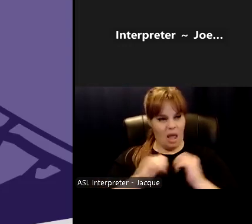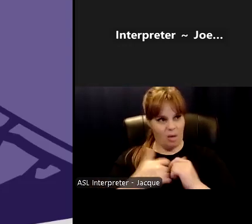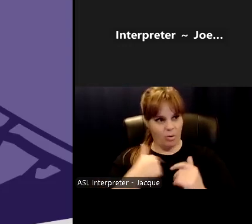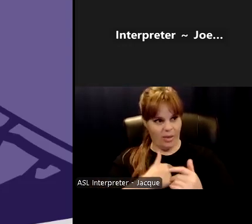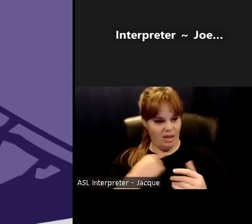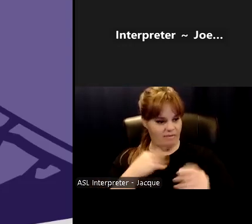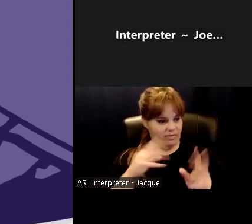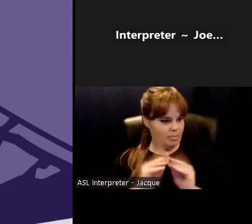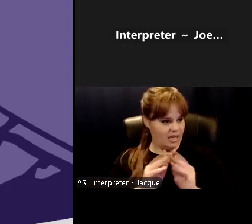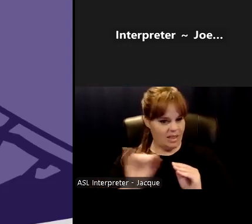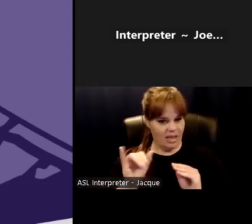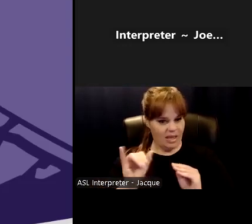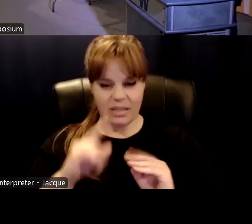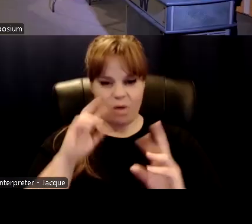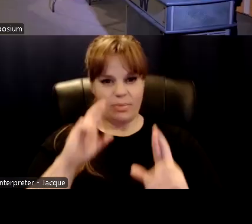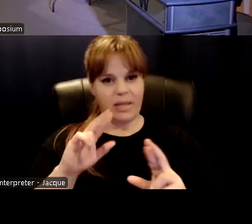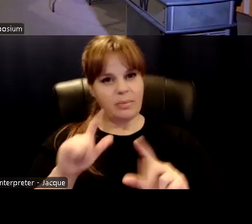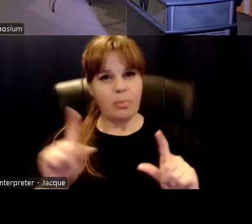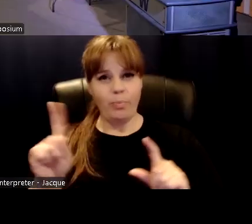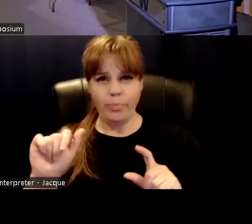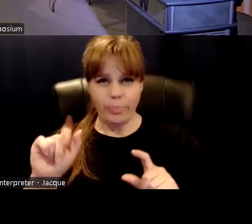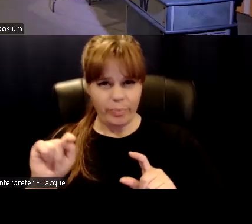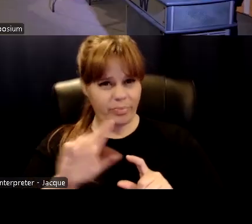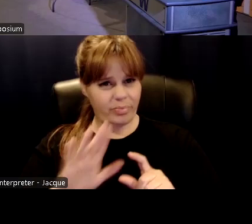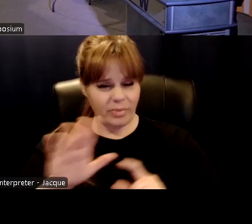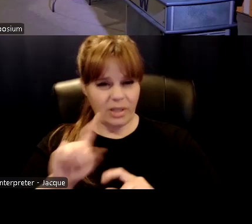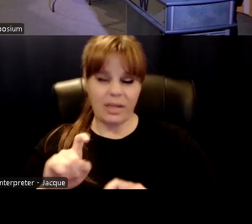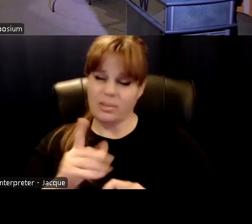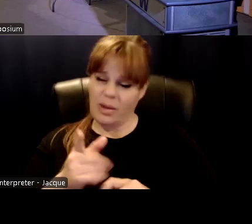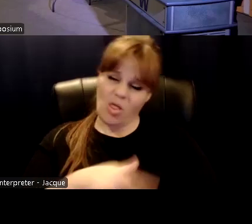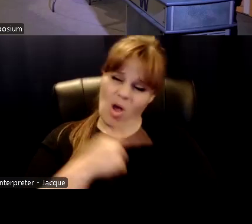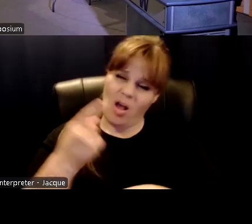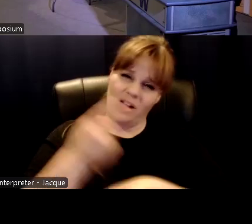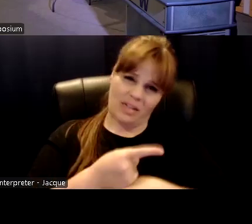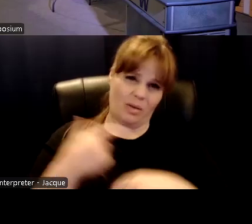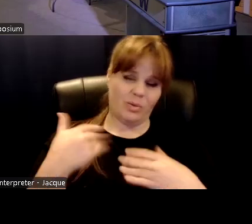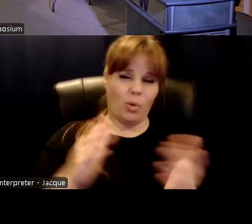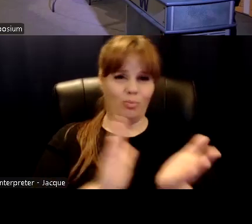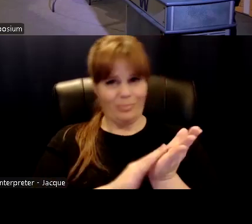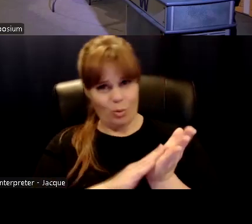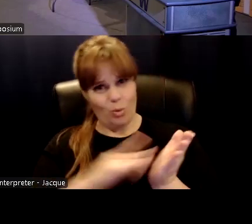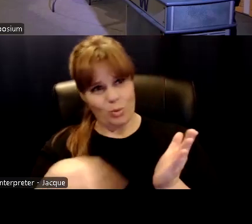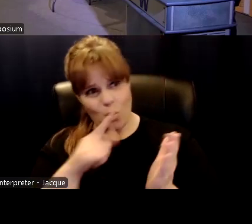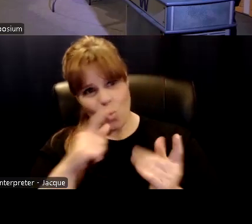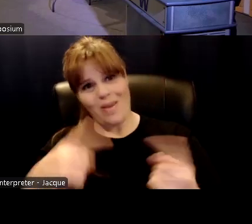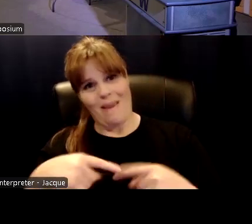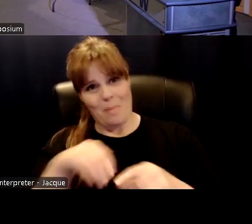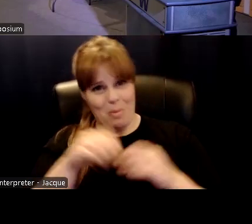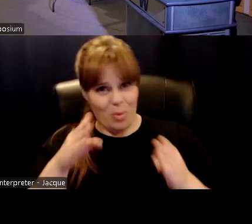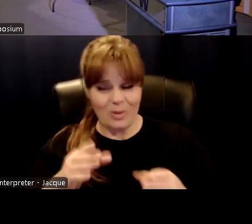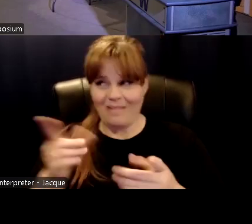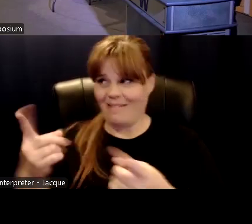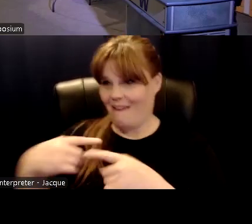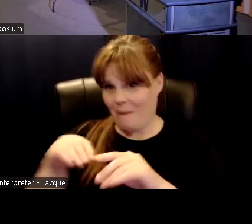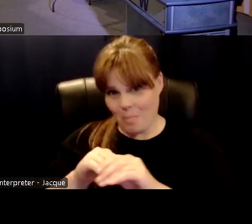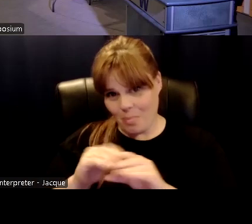are at and their needs? And this has been a long day. So kudos to those of you who made it here in person, who made it online. Both of